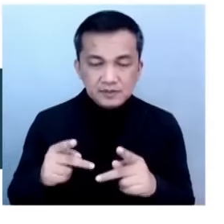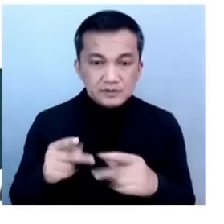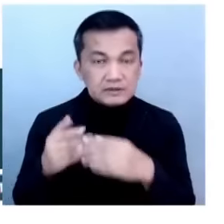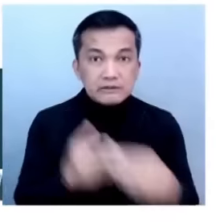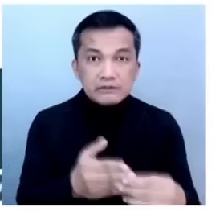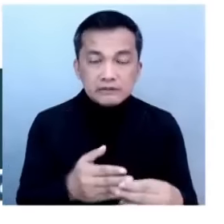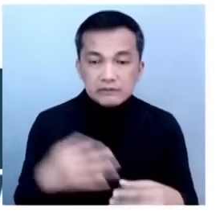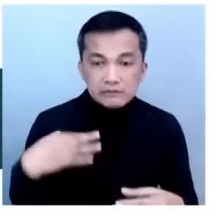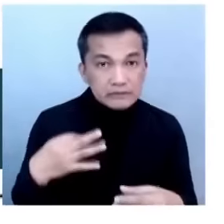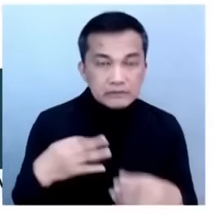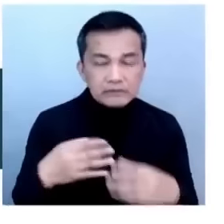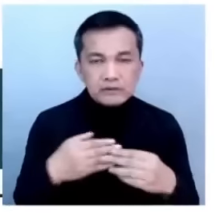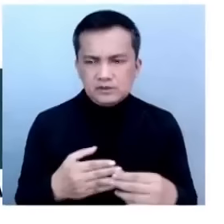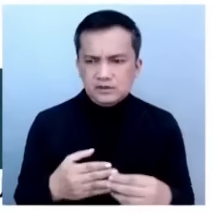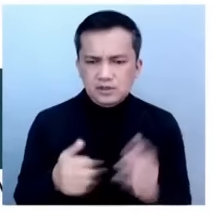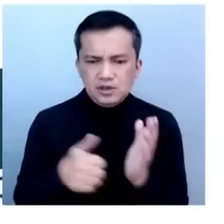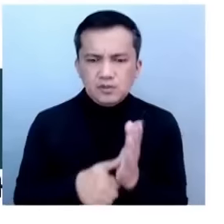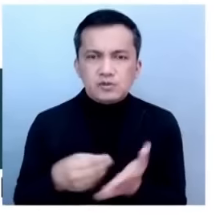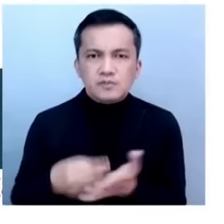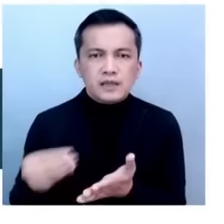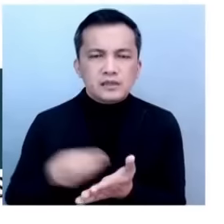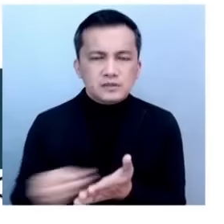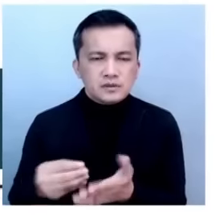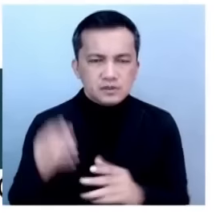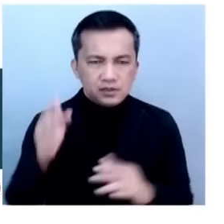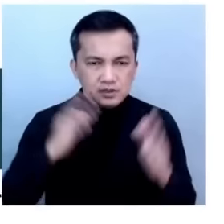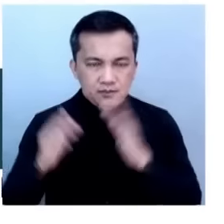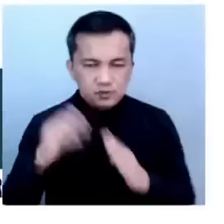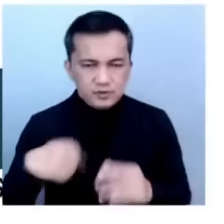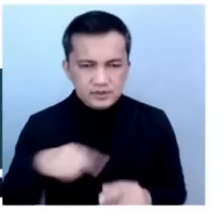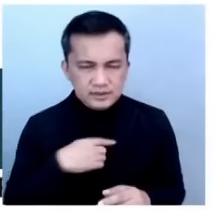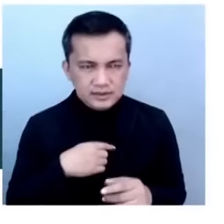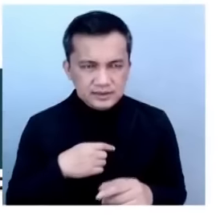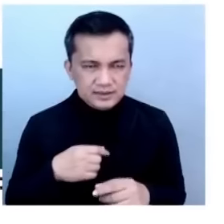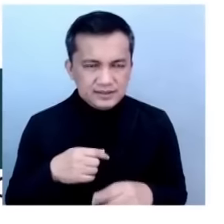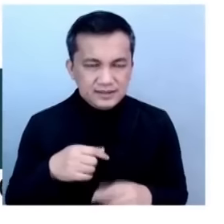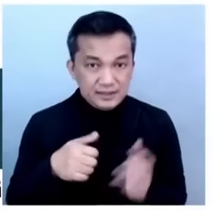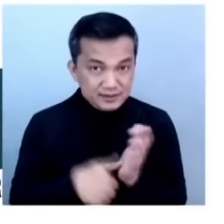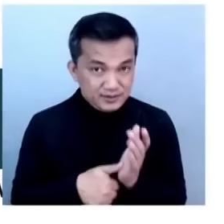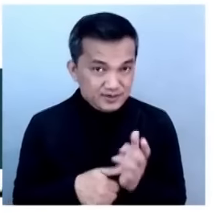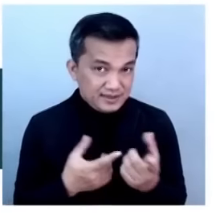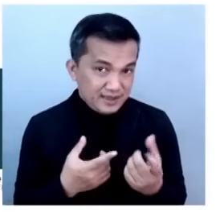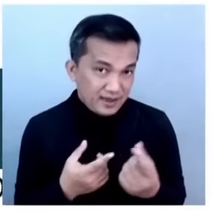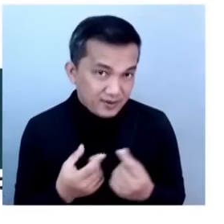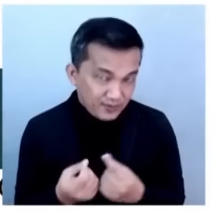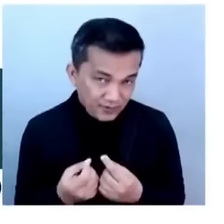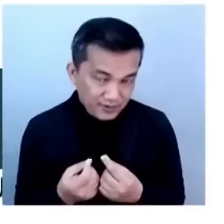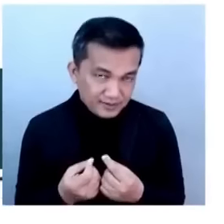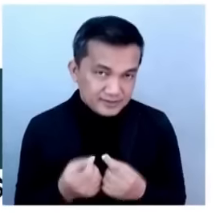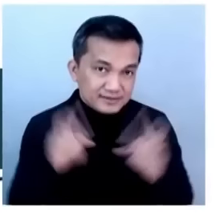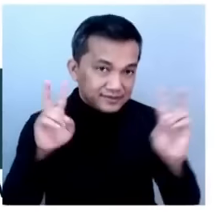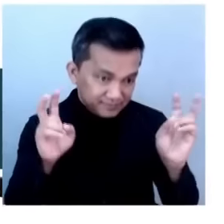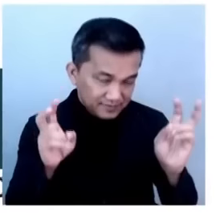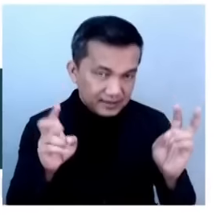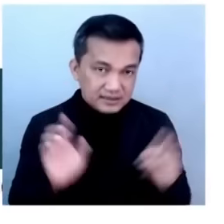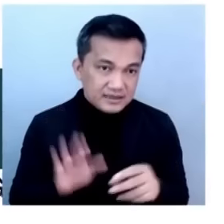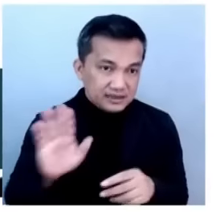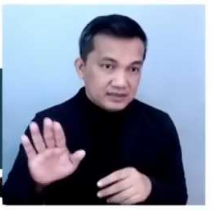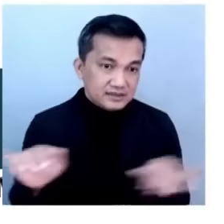yung vote buying nga na pinoproblema natin tuwing election ay ginagawa di umano pati sa